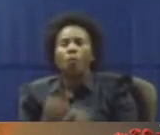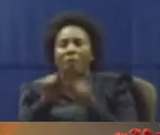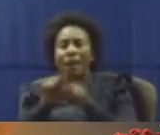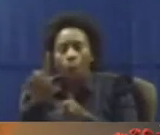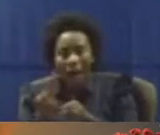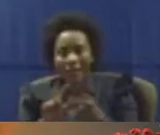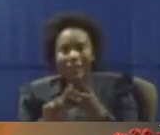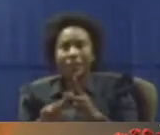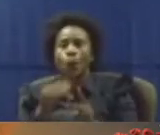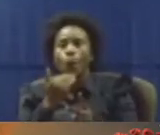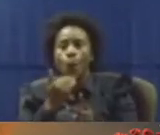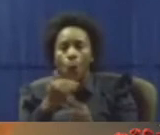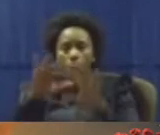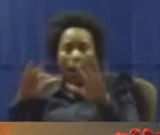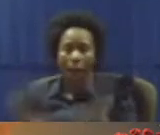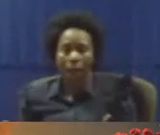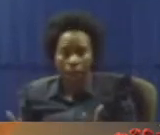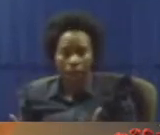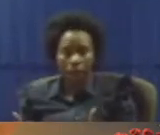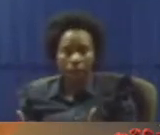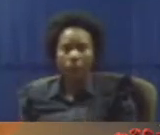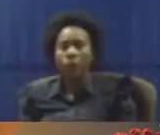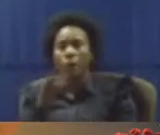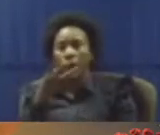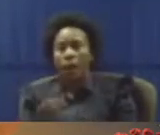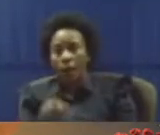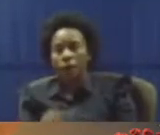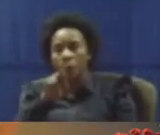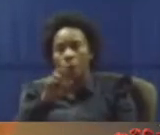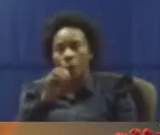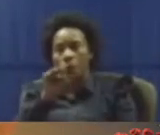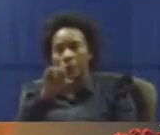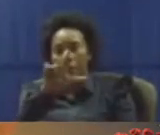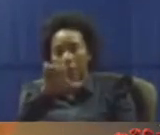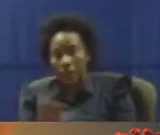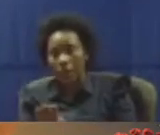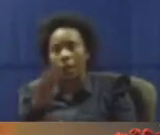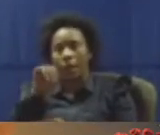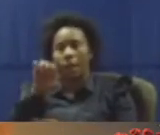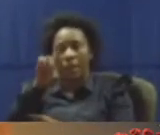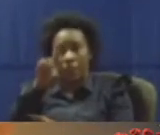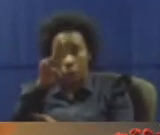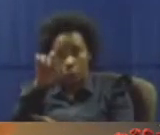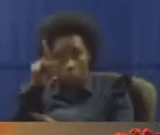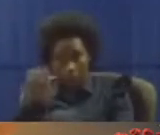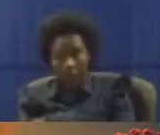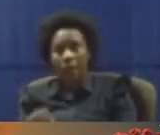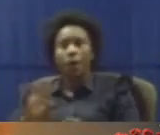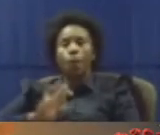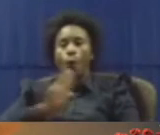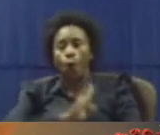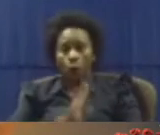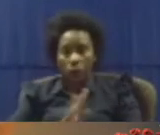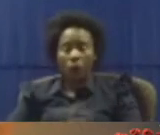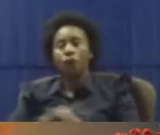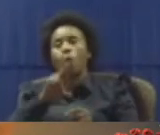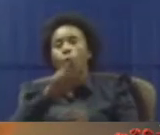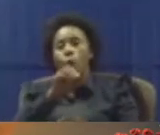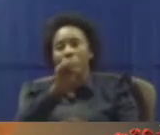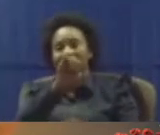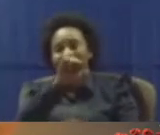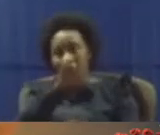ago, Scopa concluded oversight visits at Kusile and Medupi and met with the board and the executives of Eskom. In that meeting, we were